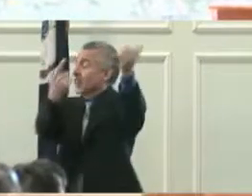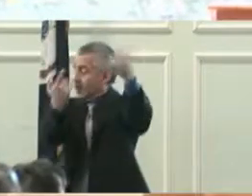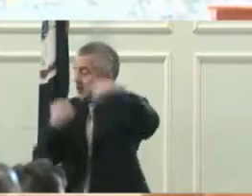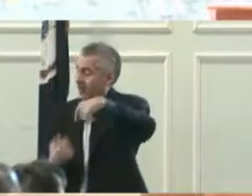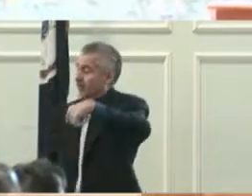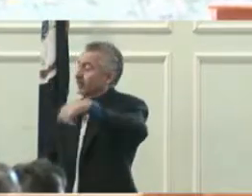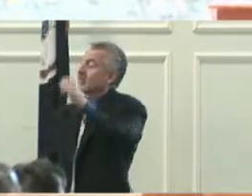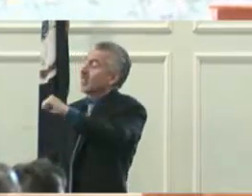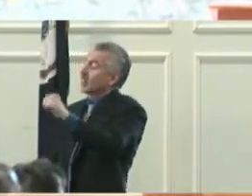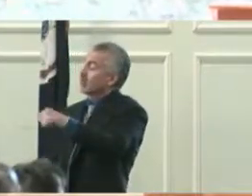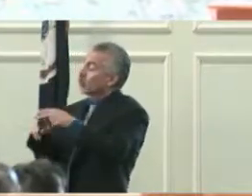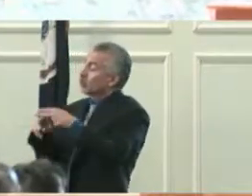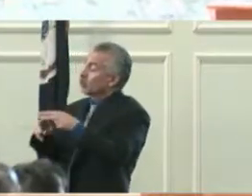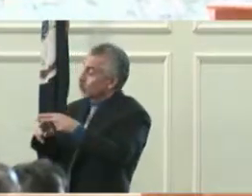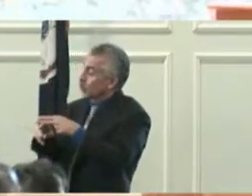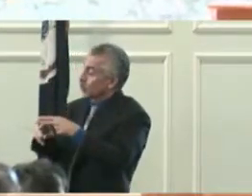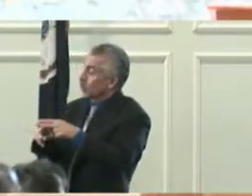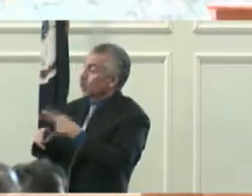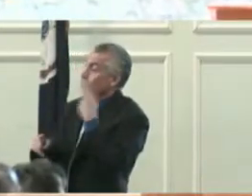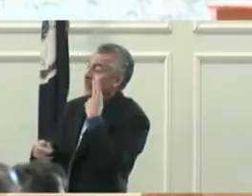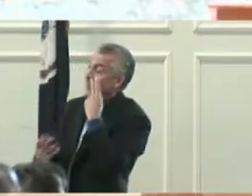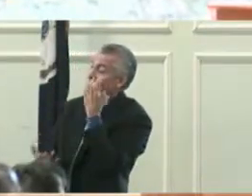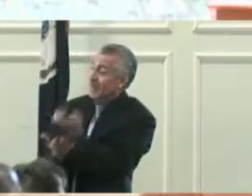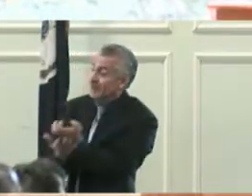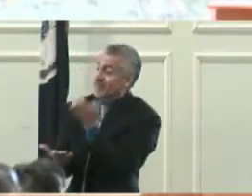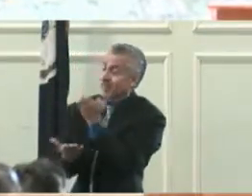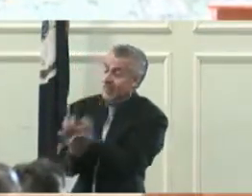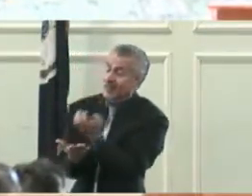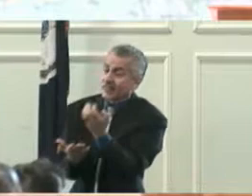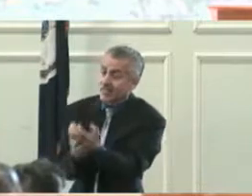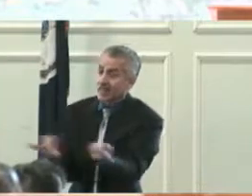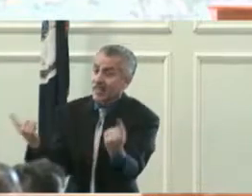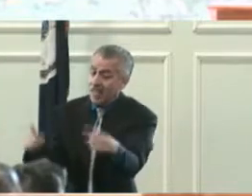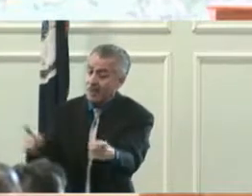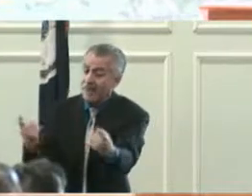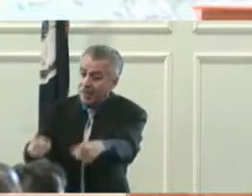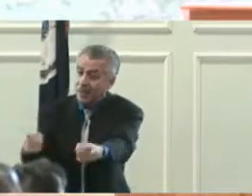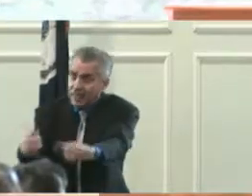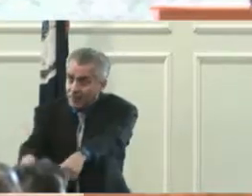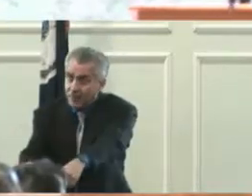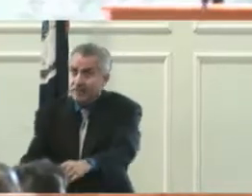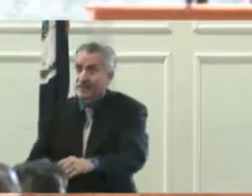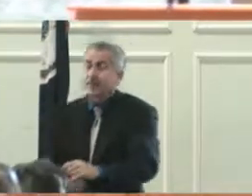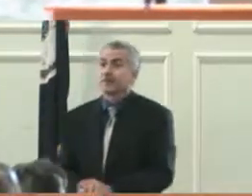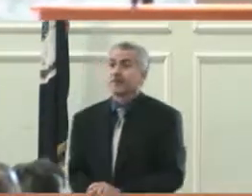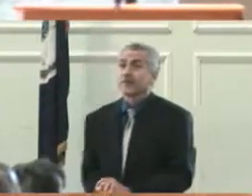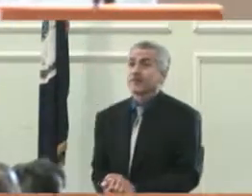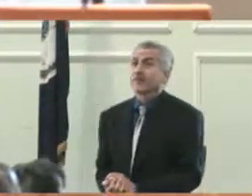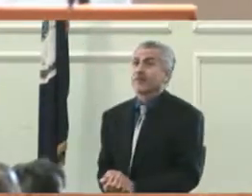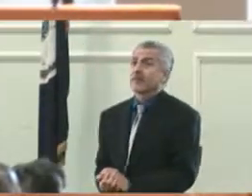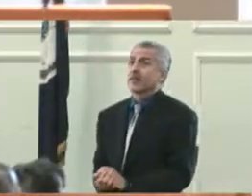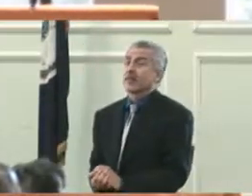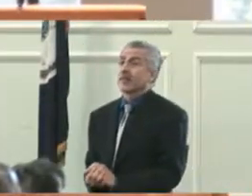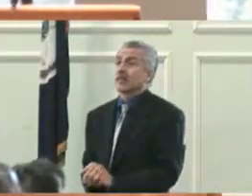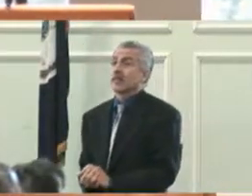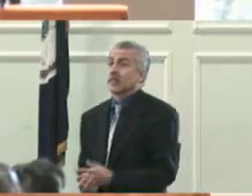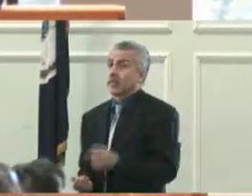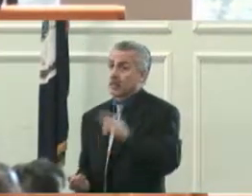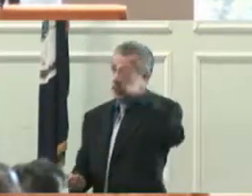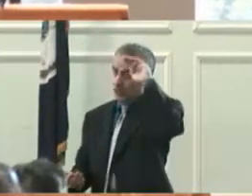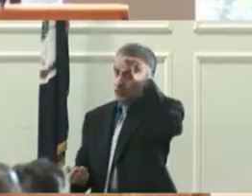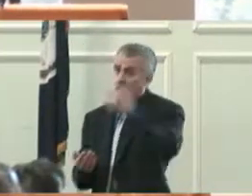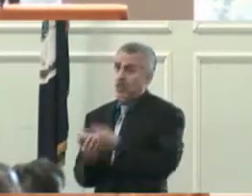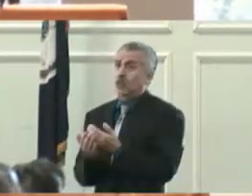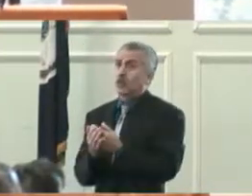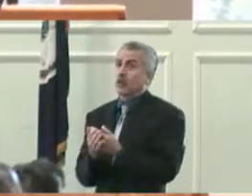He's coming soon. We see the signs taking place all over the world. The Bible says, for the Son of Man will come in the glory of his Father